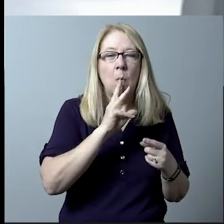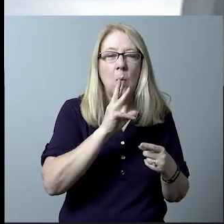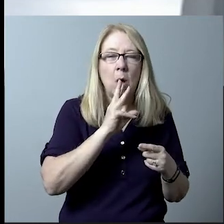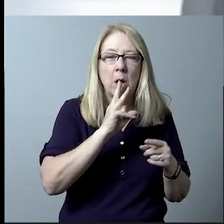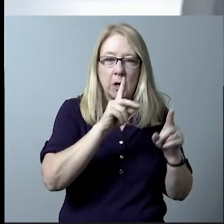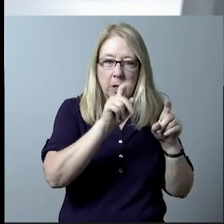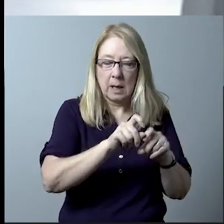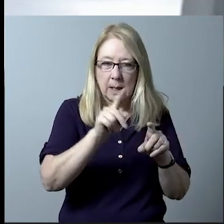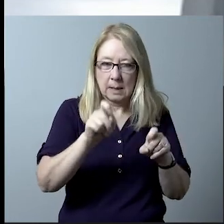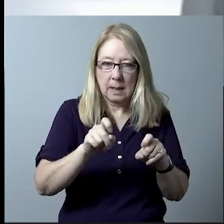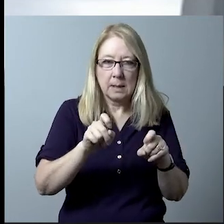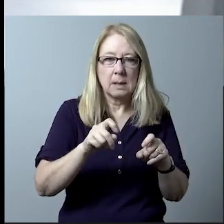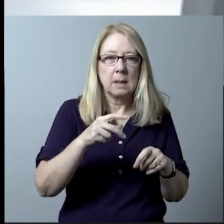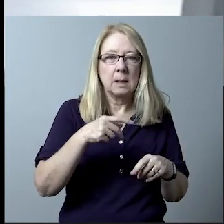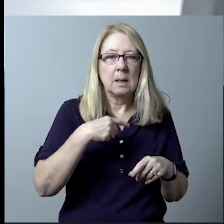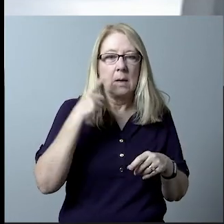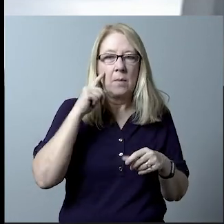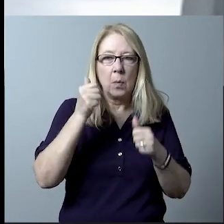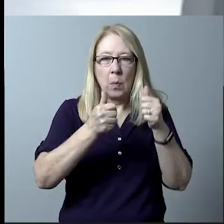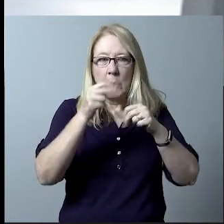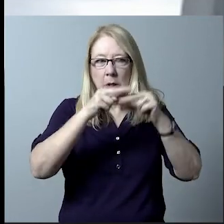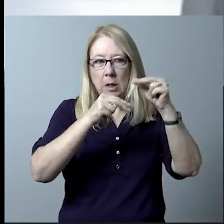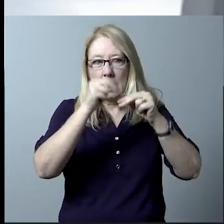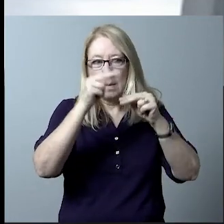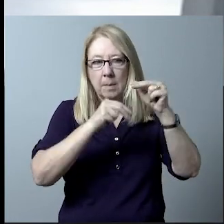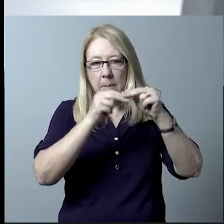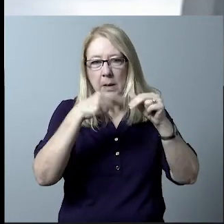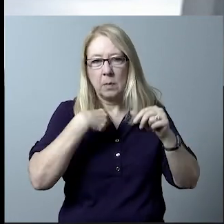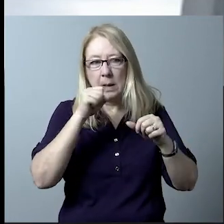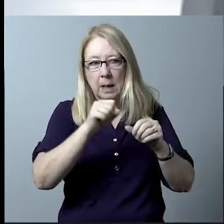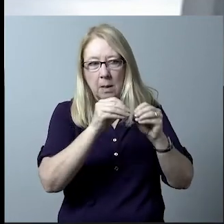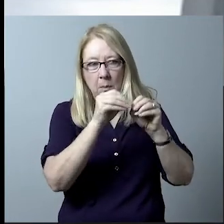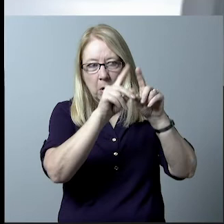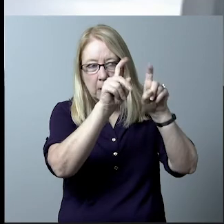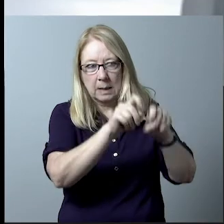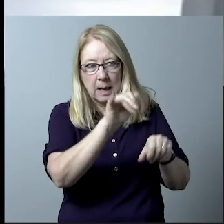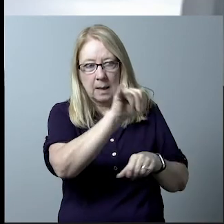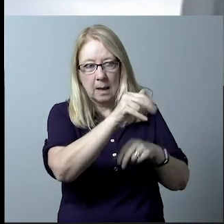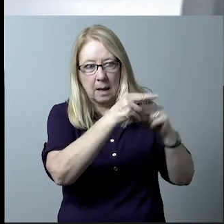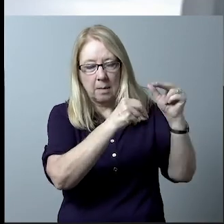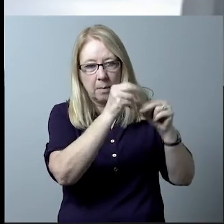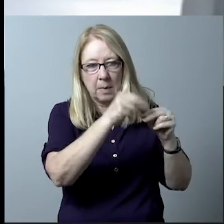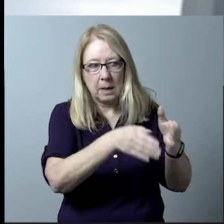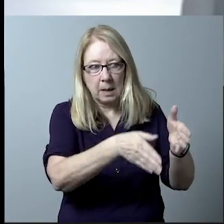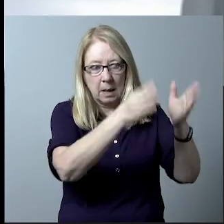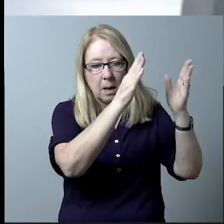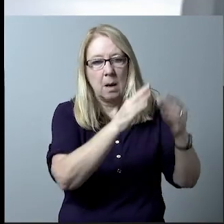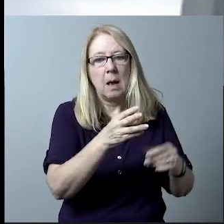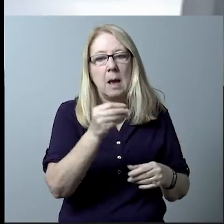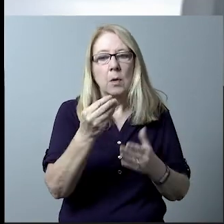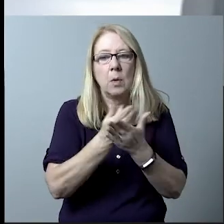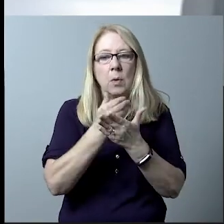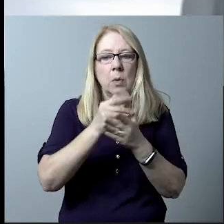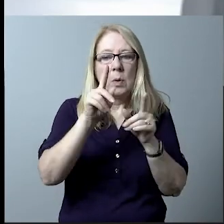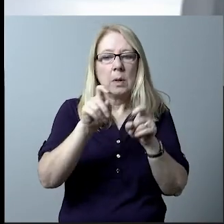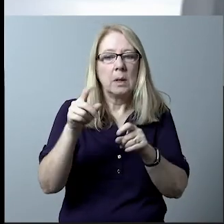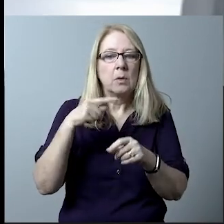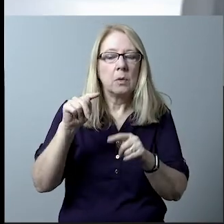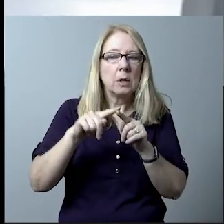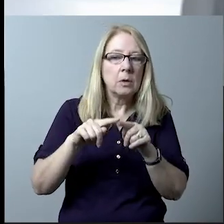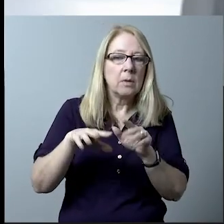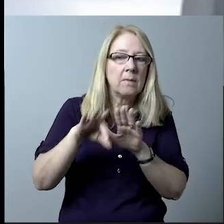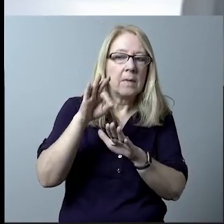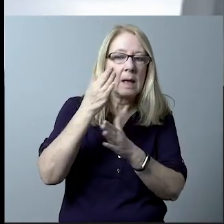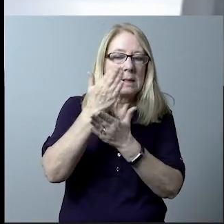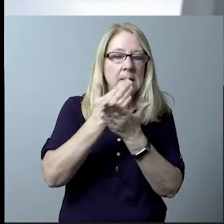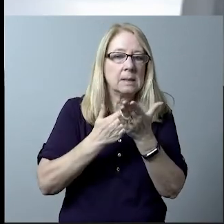water testing. Kent has been working on that as well to identify buildings where we could go in and do some more targeted testing, as well as doing some random